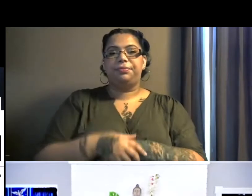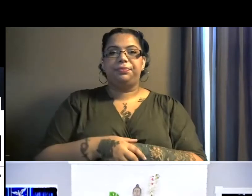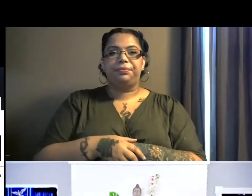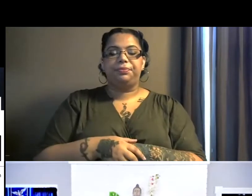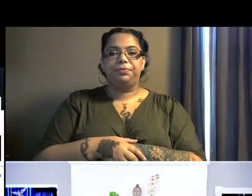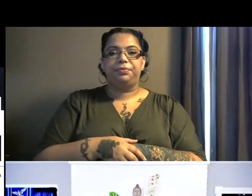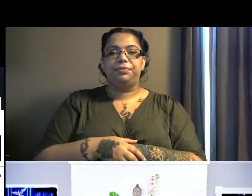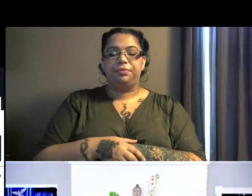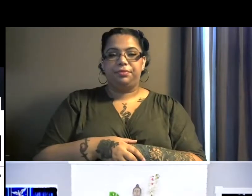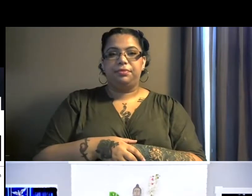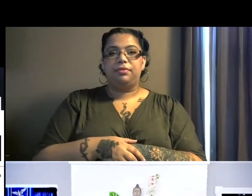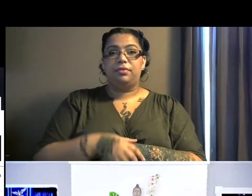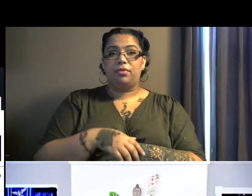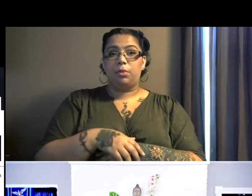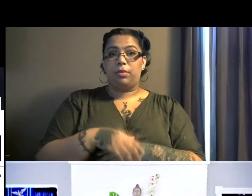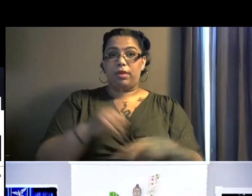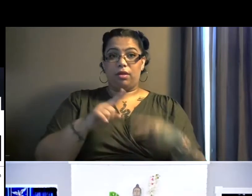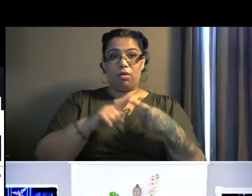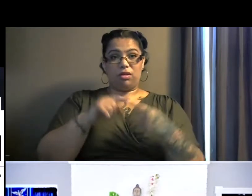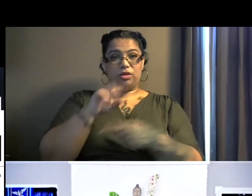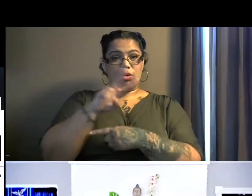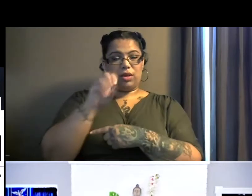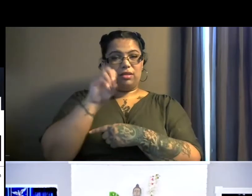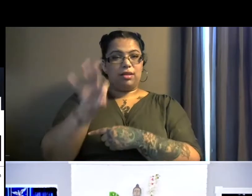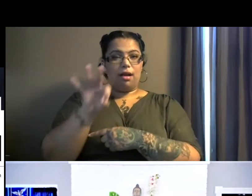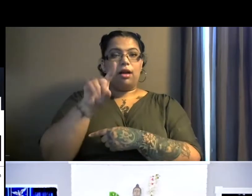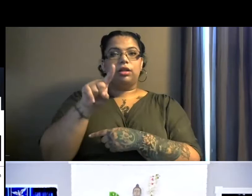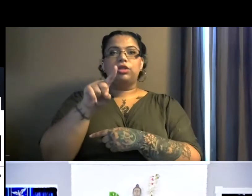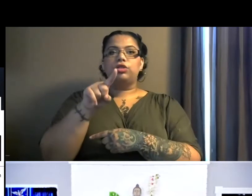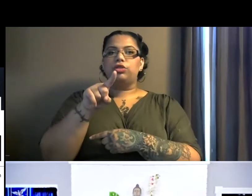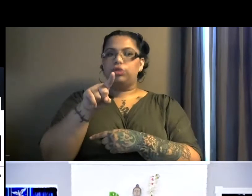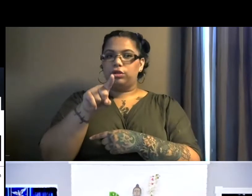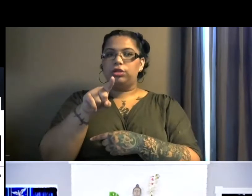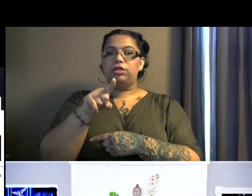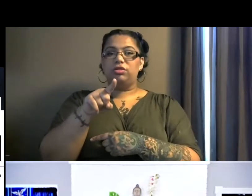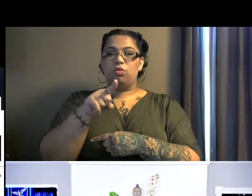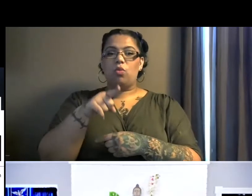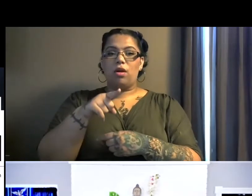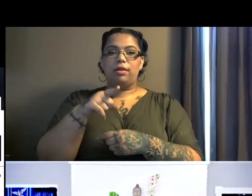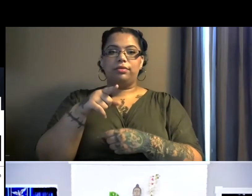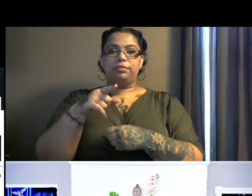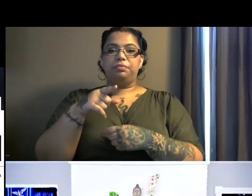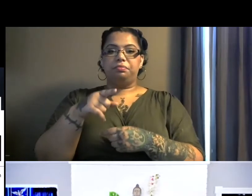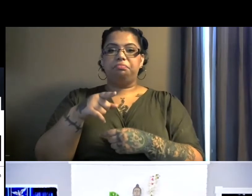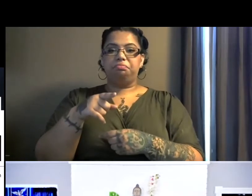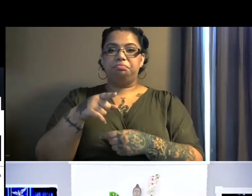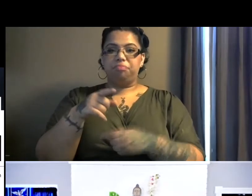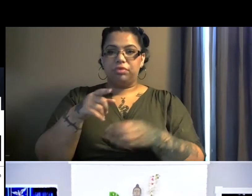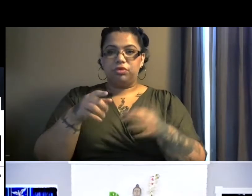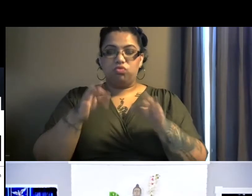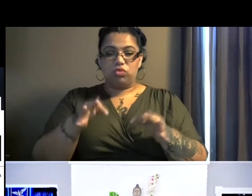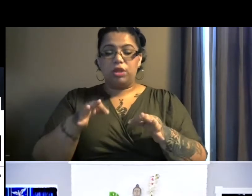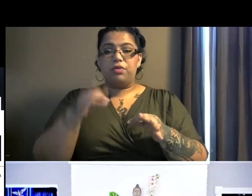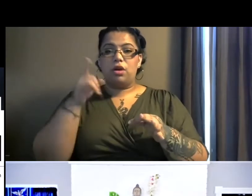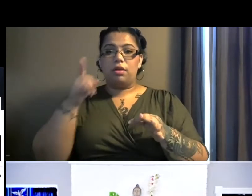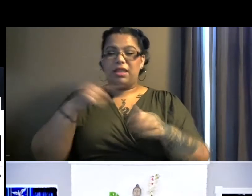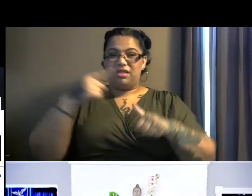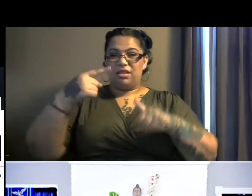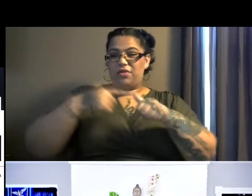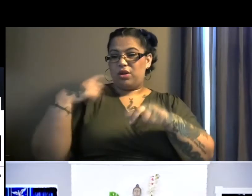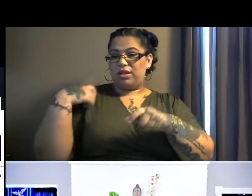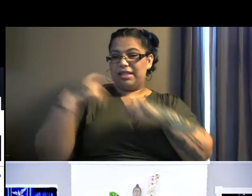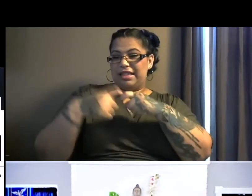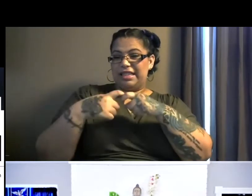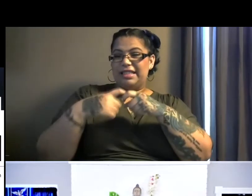In 2009, she was confirmed as the first Latina Supreme Court